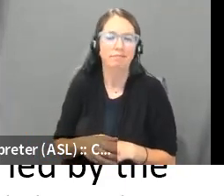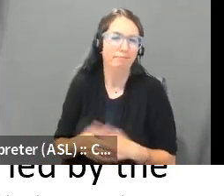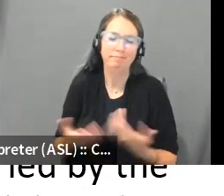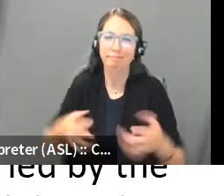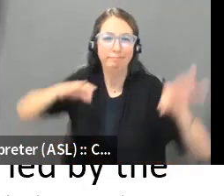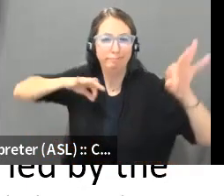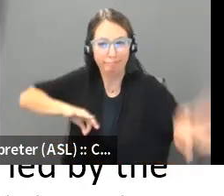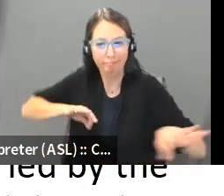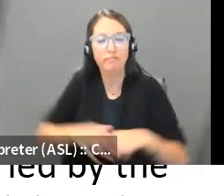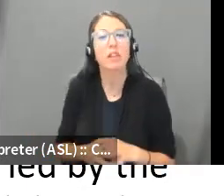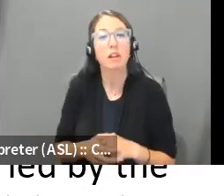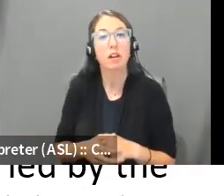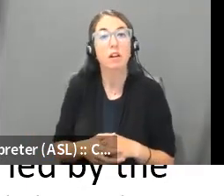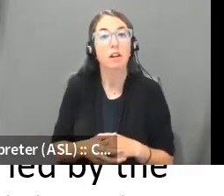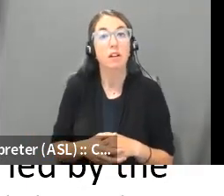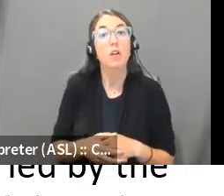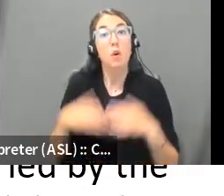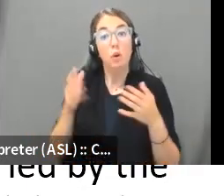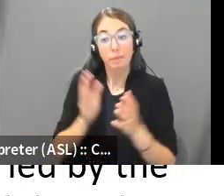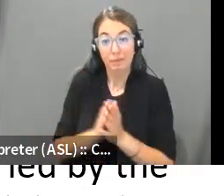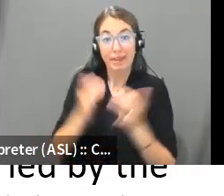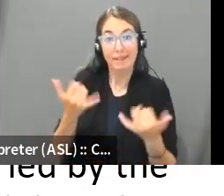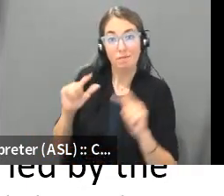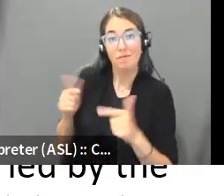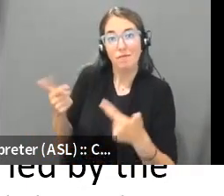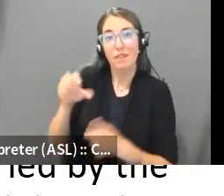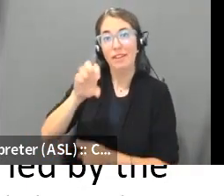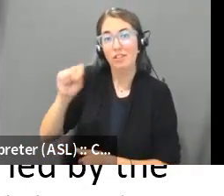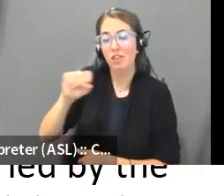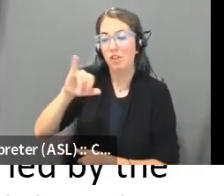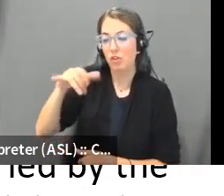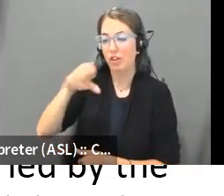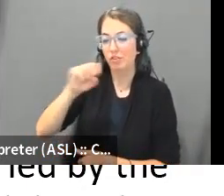back to Jess, who can talk a bit more about phase 2.